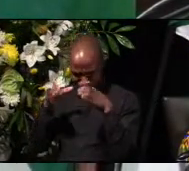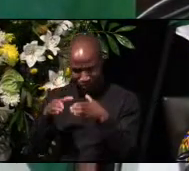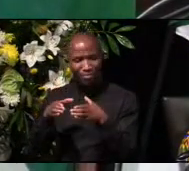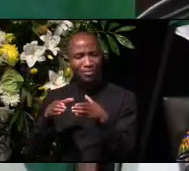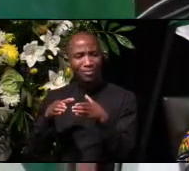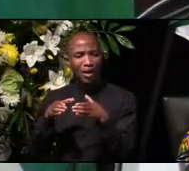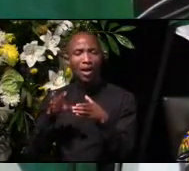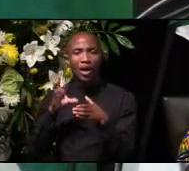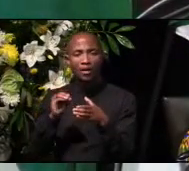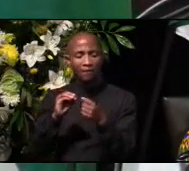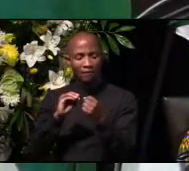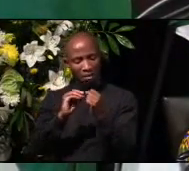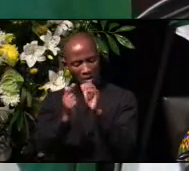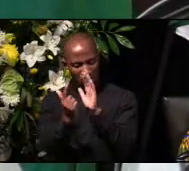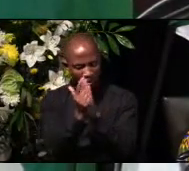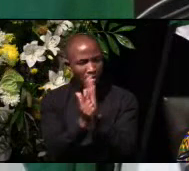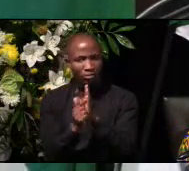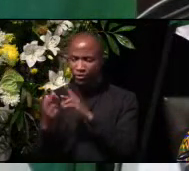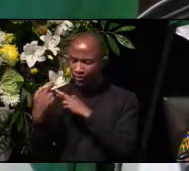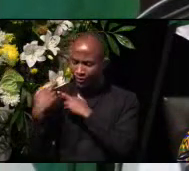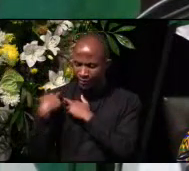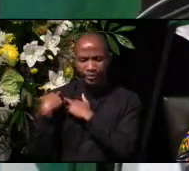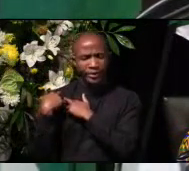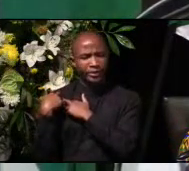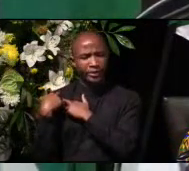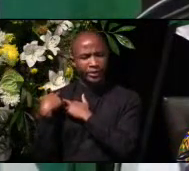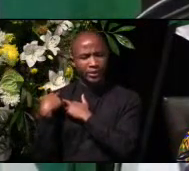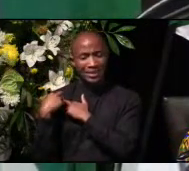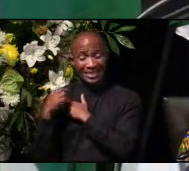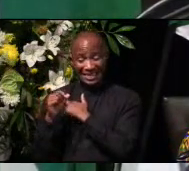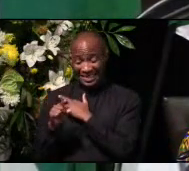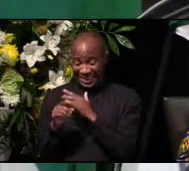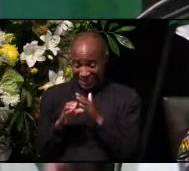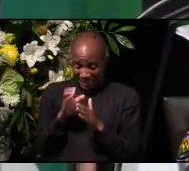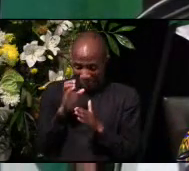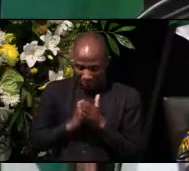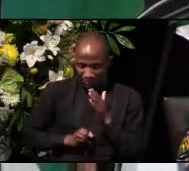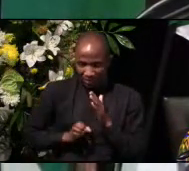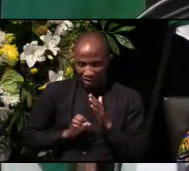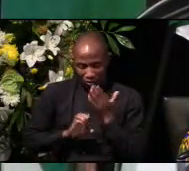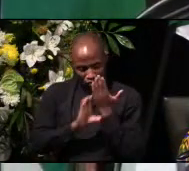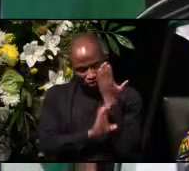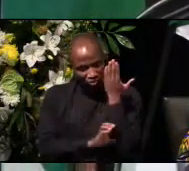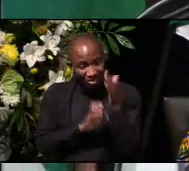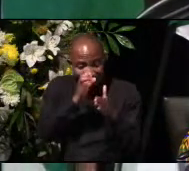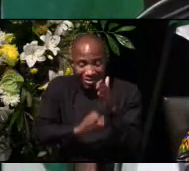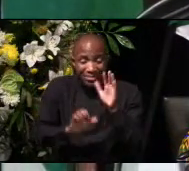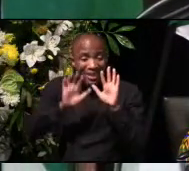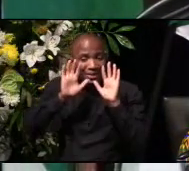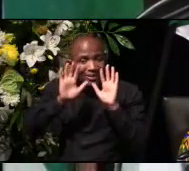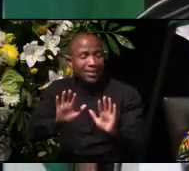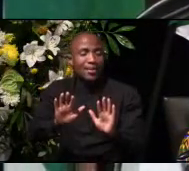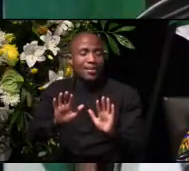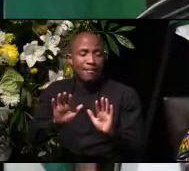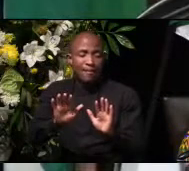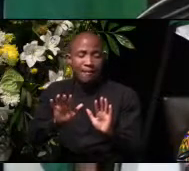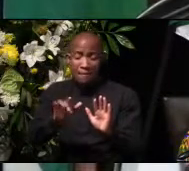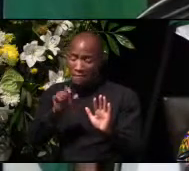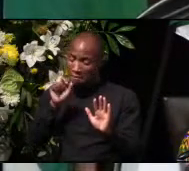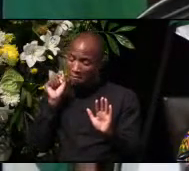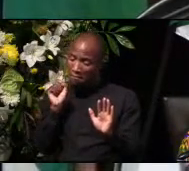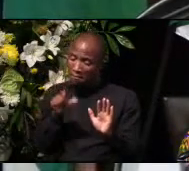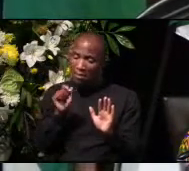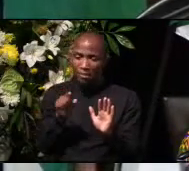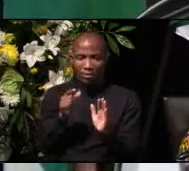mandate it is the only chapter 10 of the Constitution which makes its place in